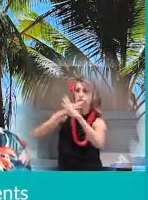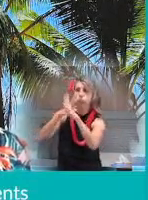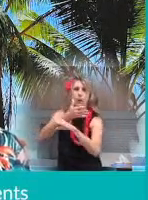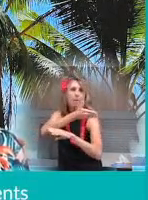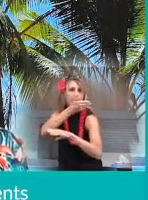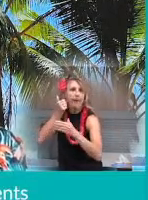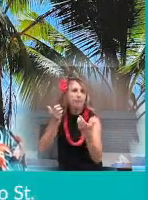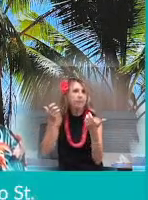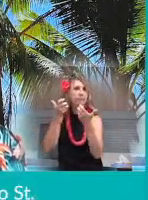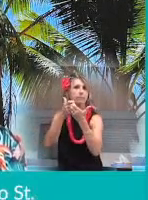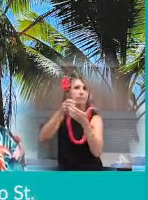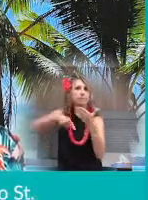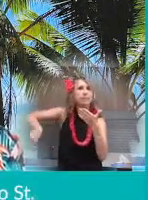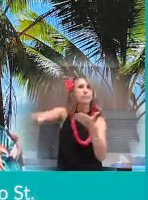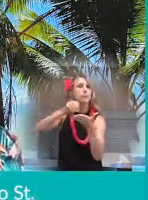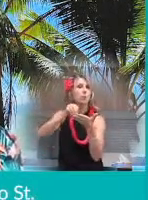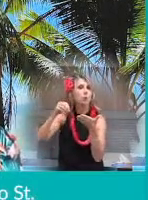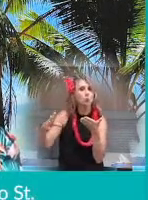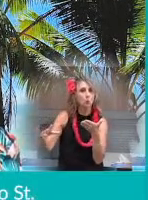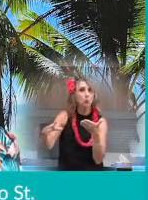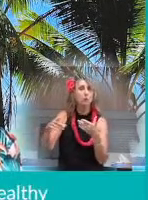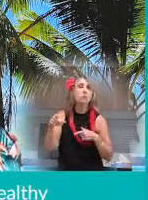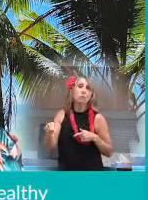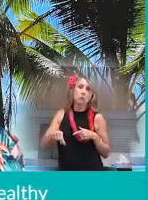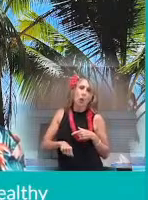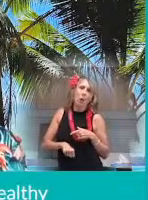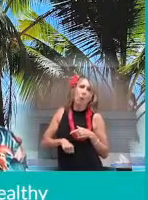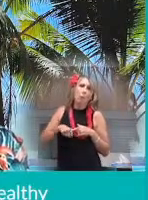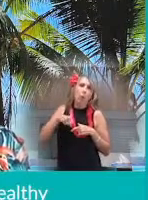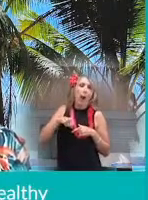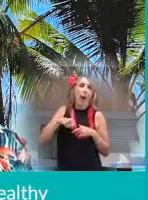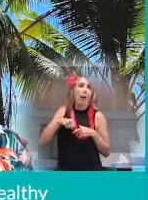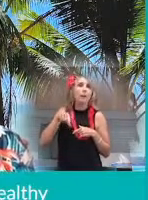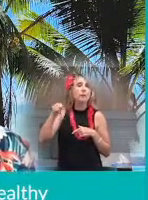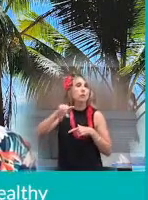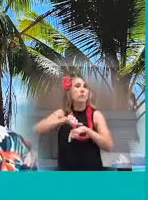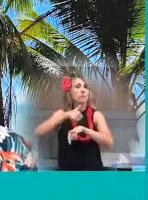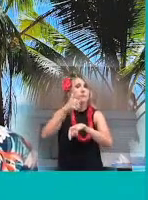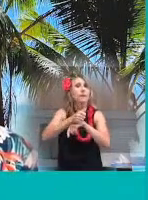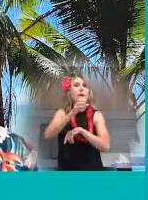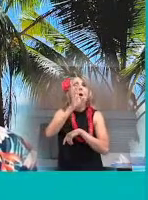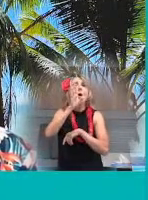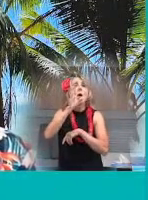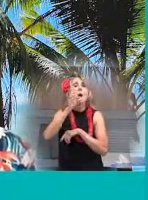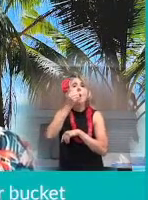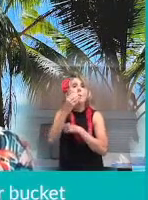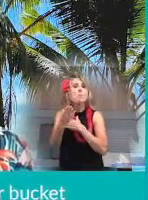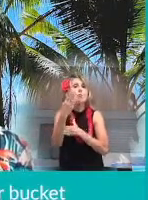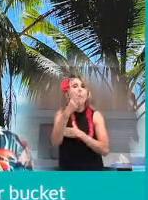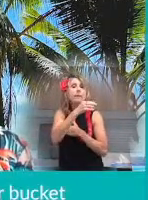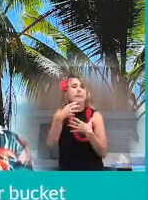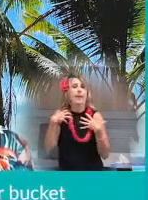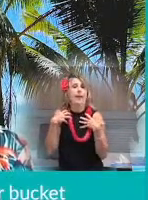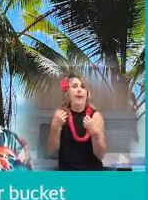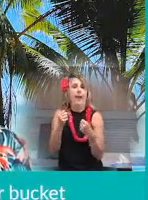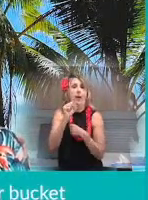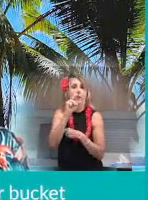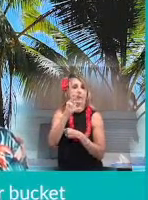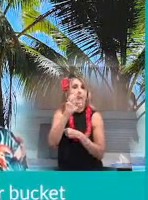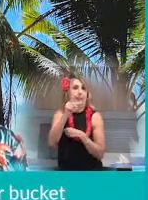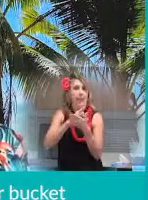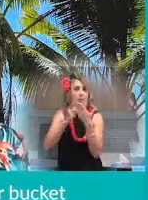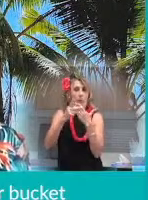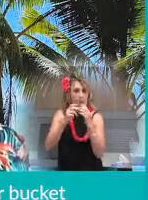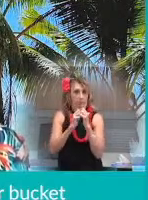her students. Her proudest contribution to St. Ursula is the Breakfast and Healthy Snack program, which she helped to